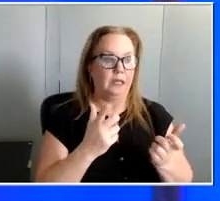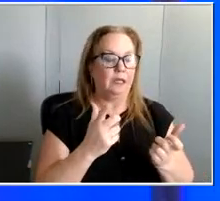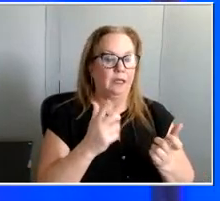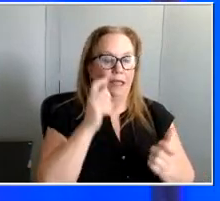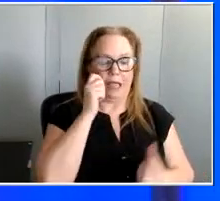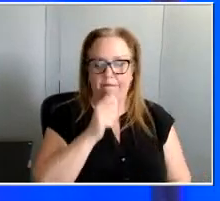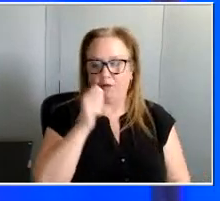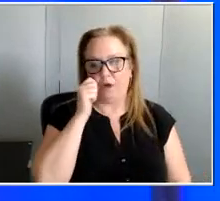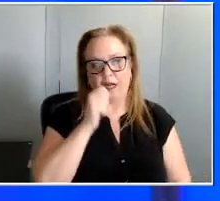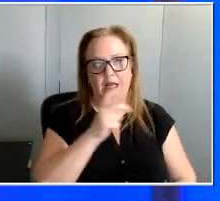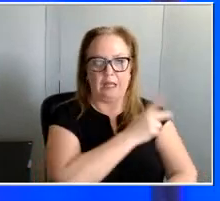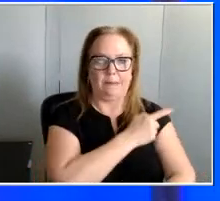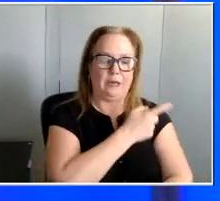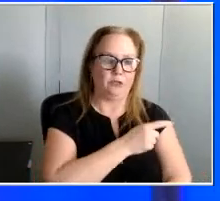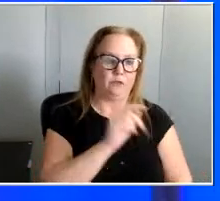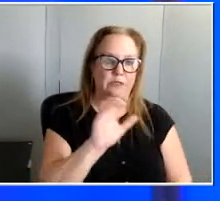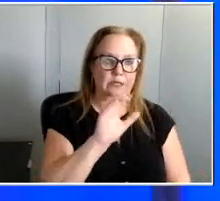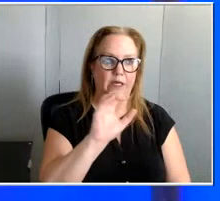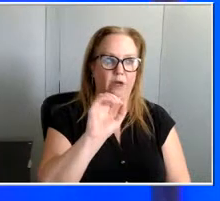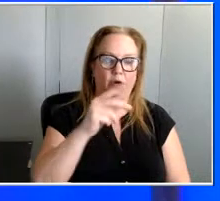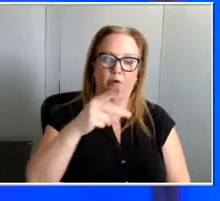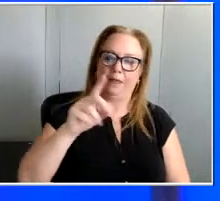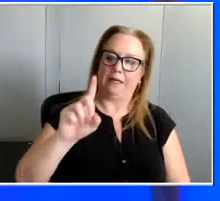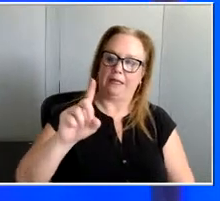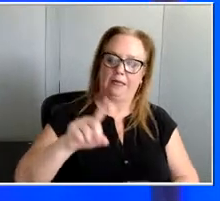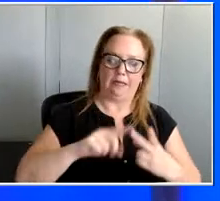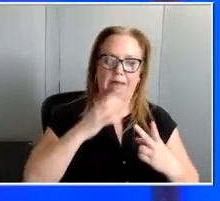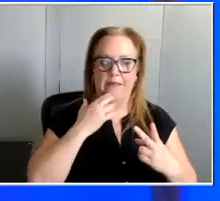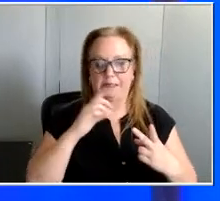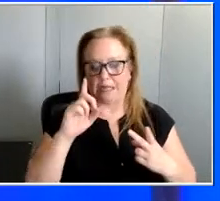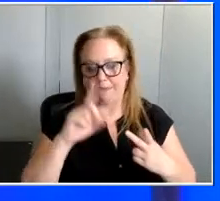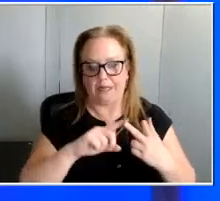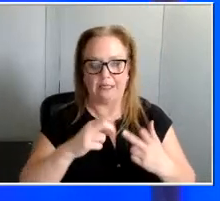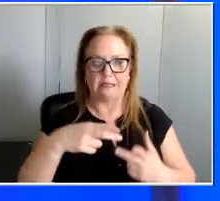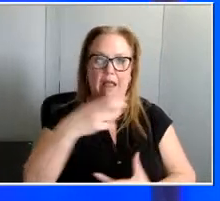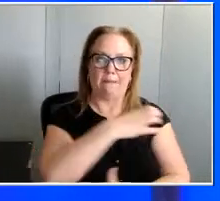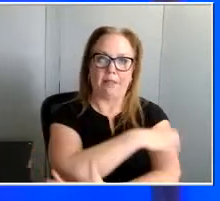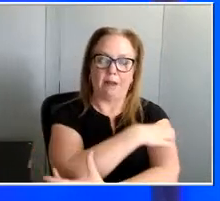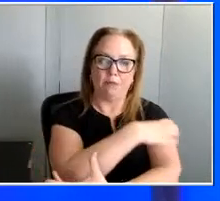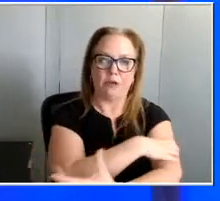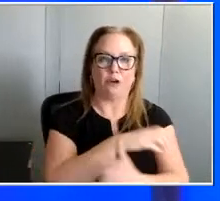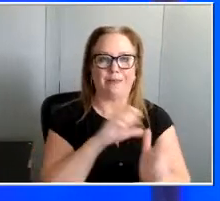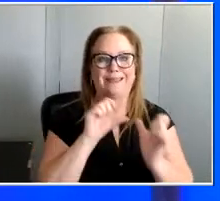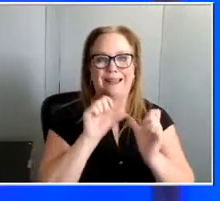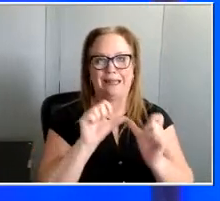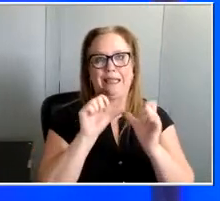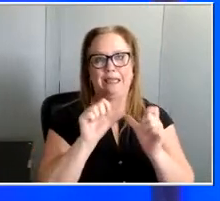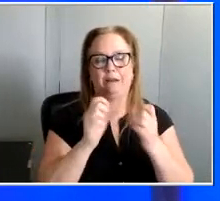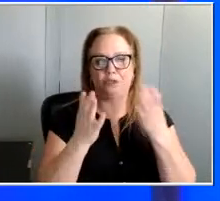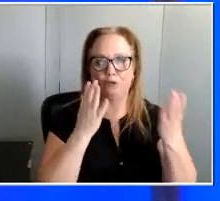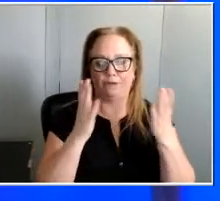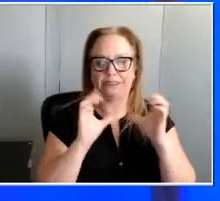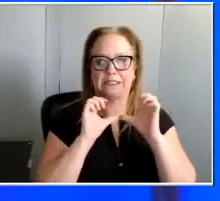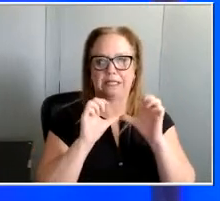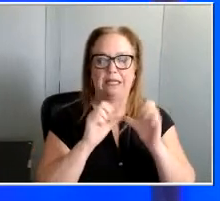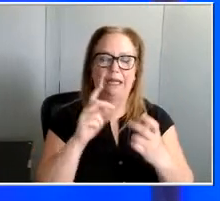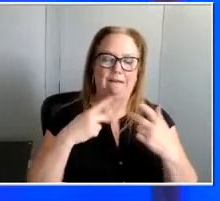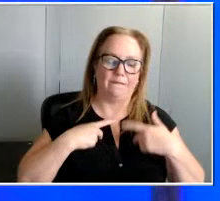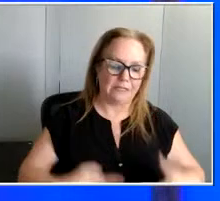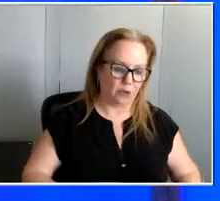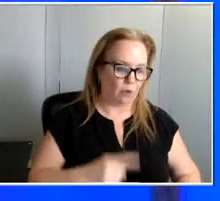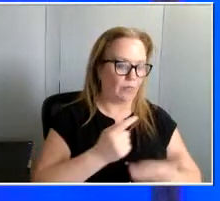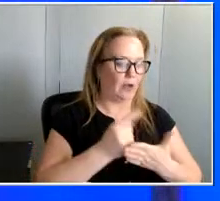out, patients with COPD and diabetes and hypertension, they need ongoing outpatient services. They need physical therapy. They